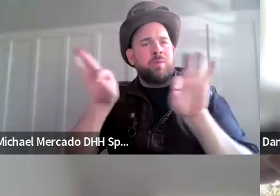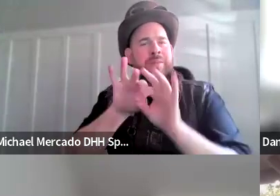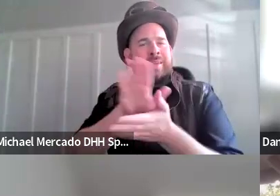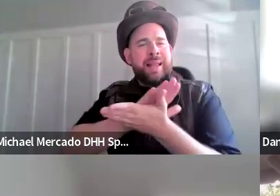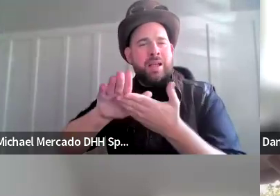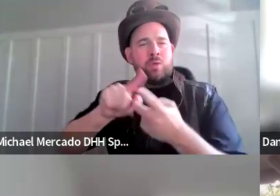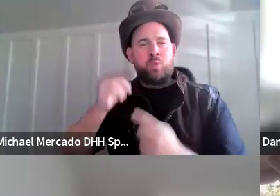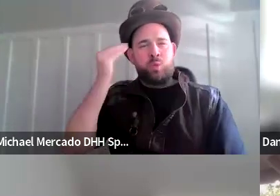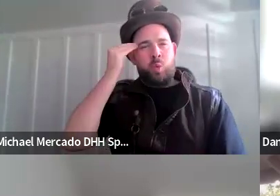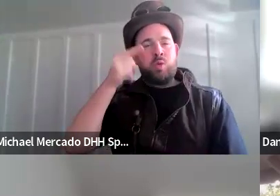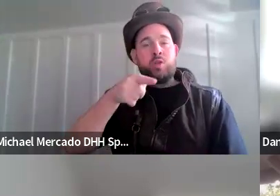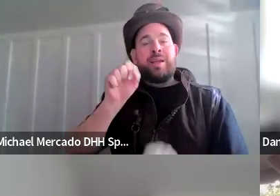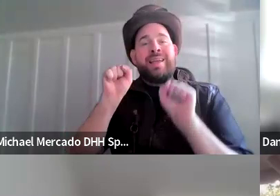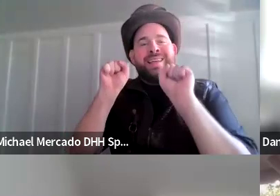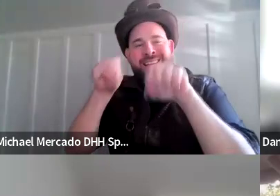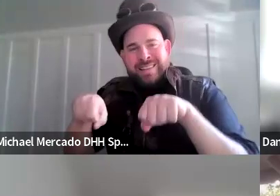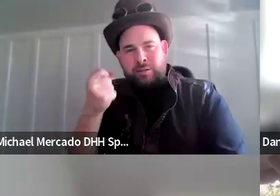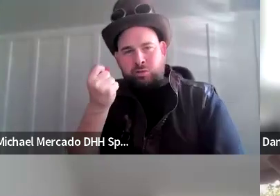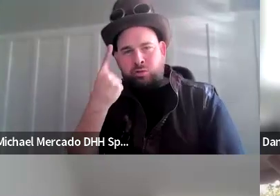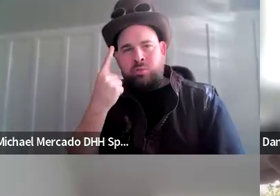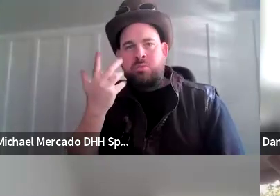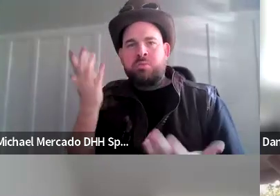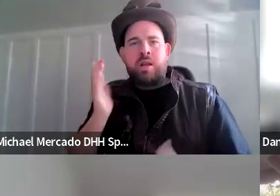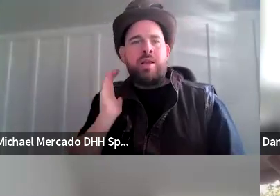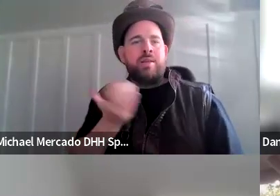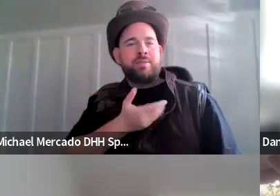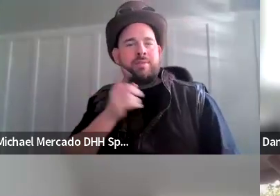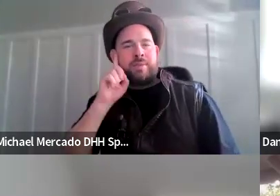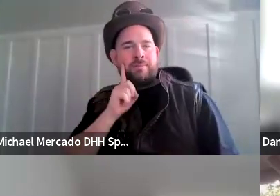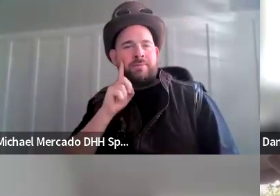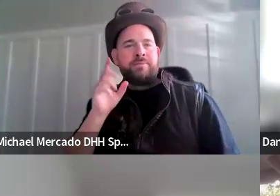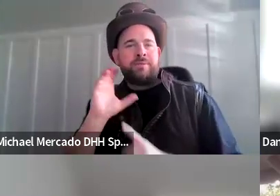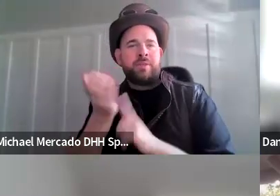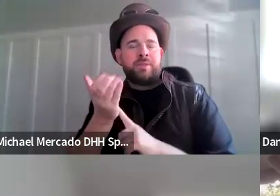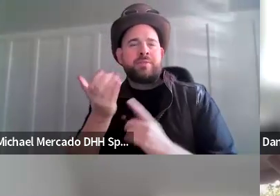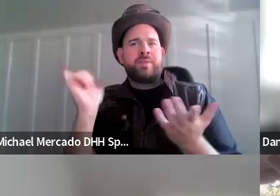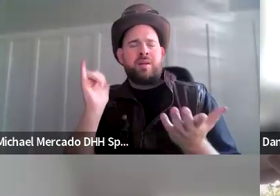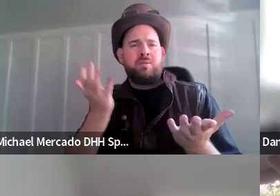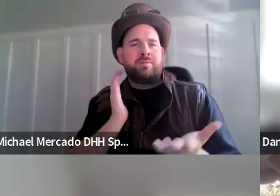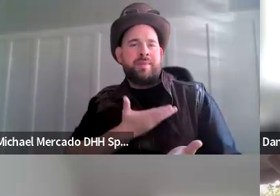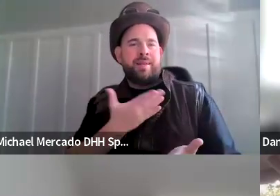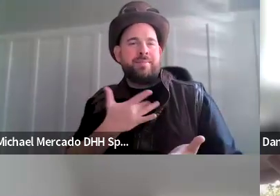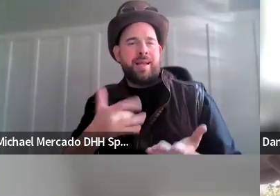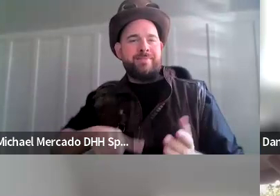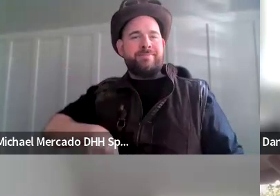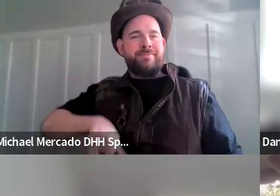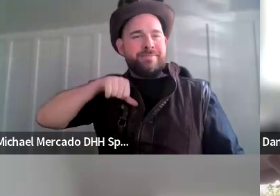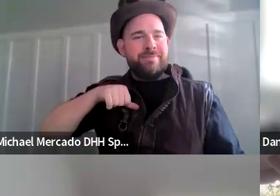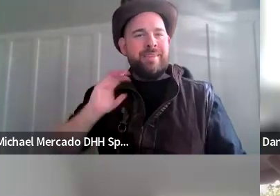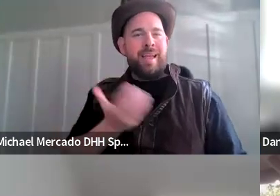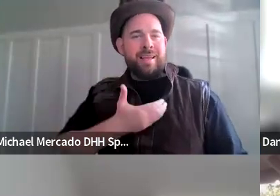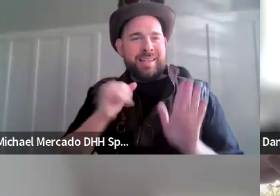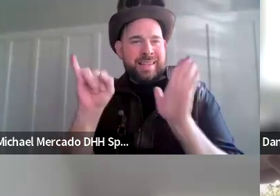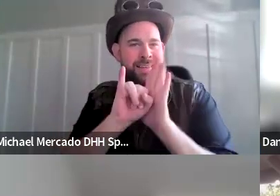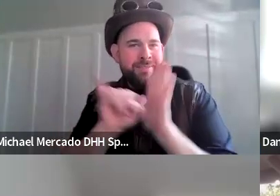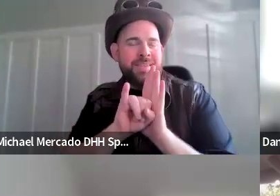or deaf culture, you don't have to know ASL to take those classes, but it can give us more knowledge about understanding really what